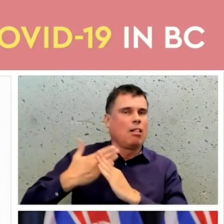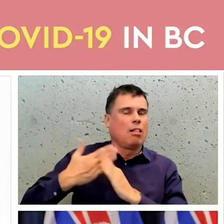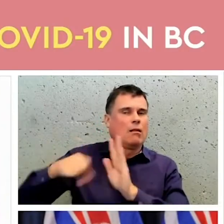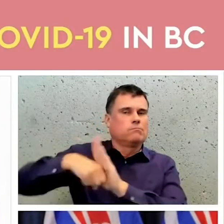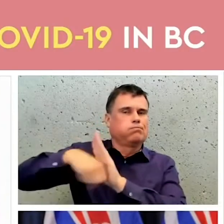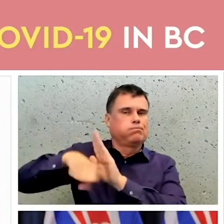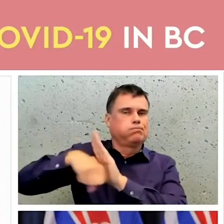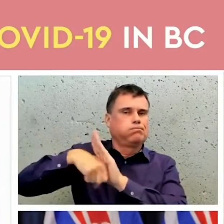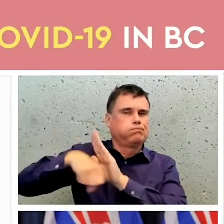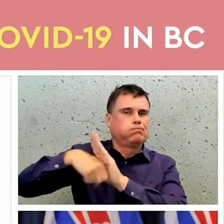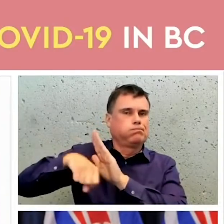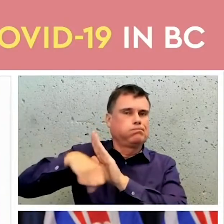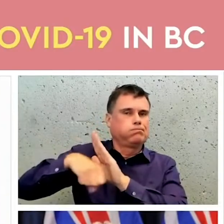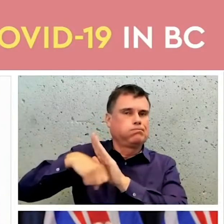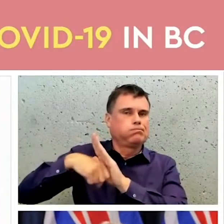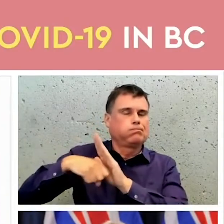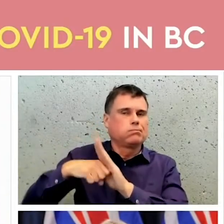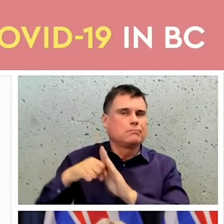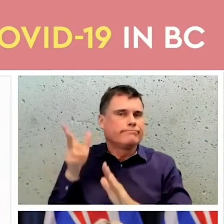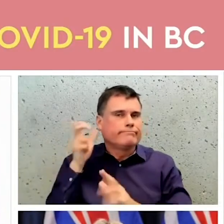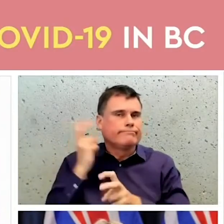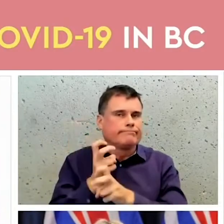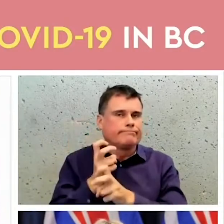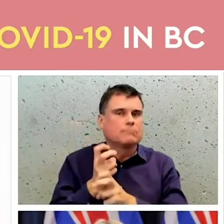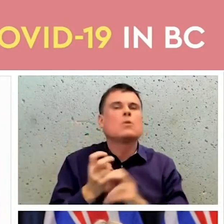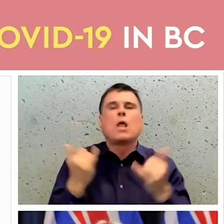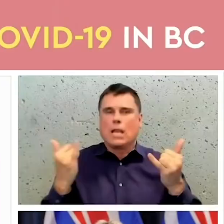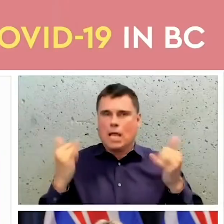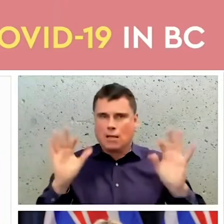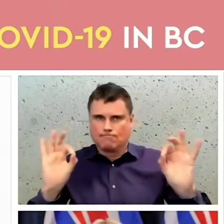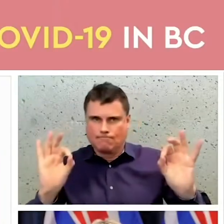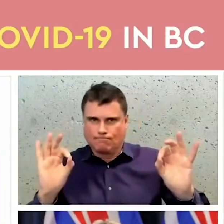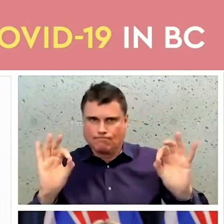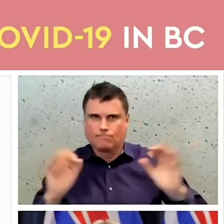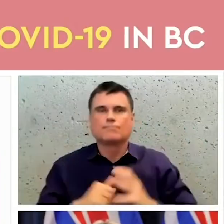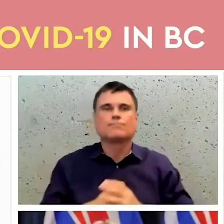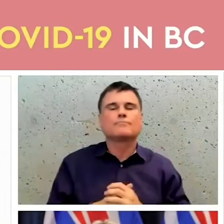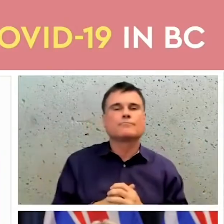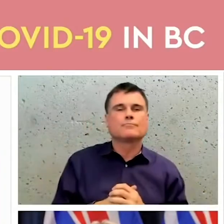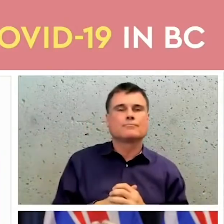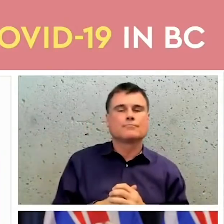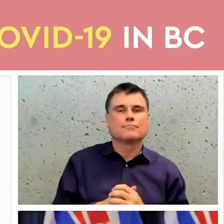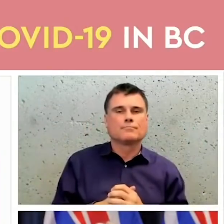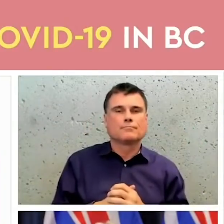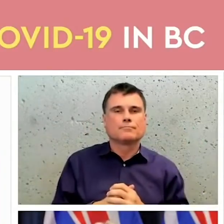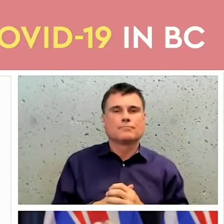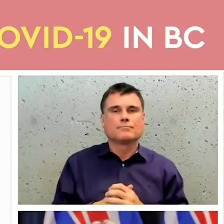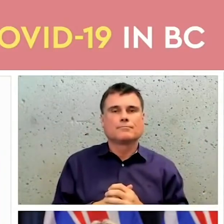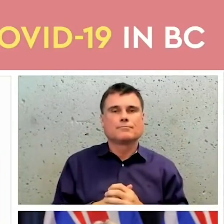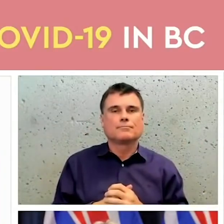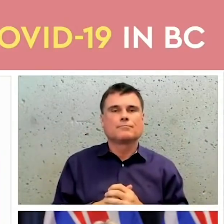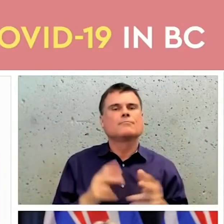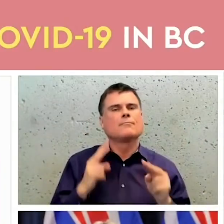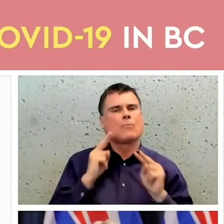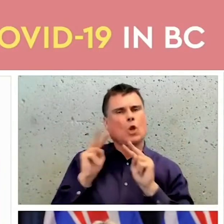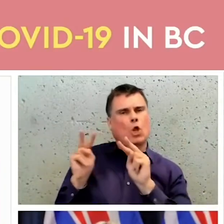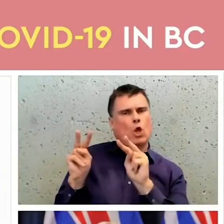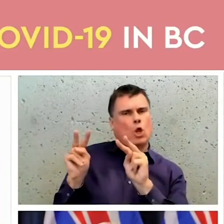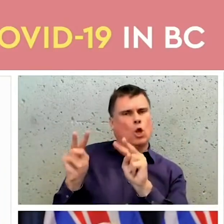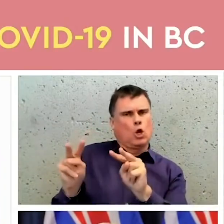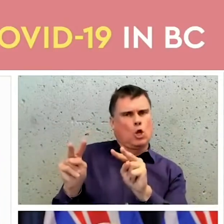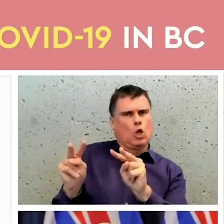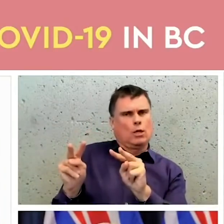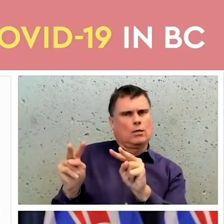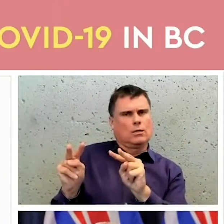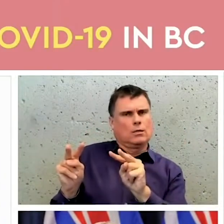So while it's important for us to put it in context, it is also important to remember and recognize the impact this pandemic has had on